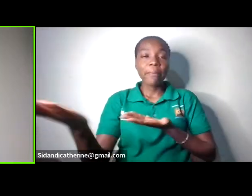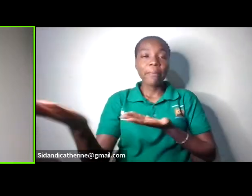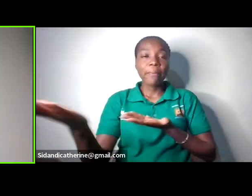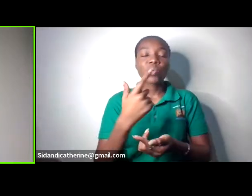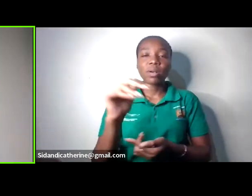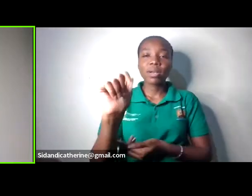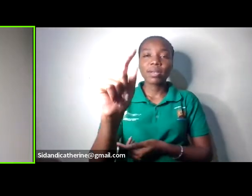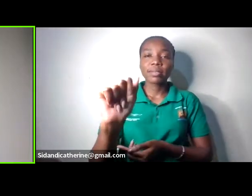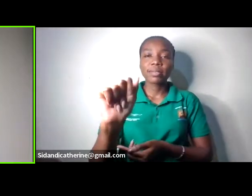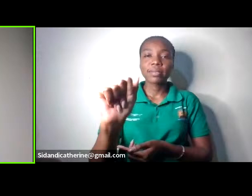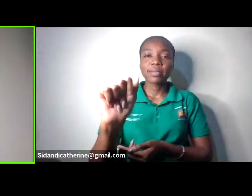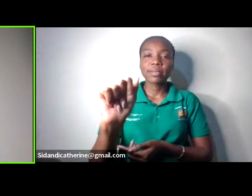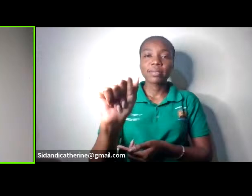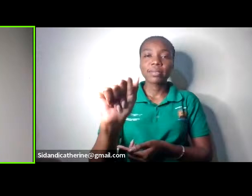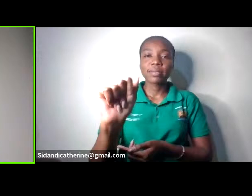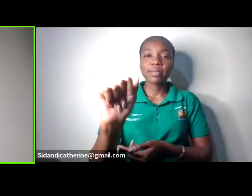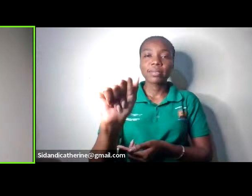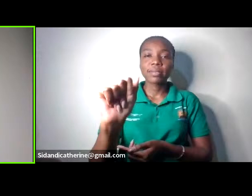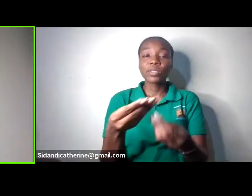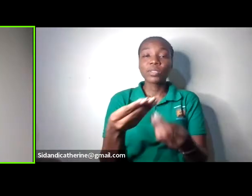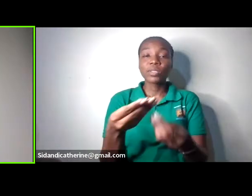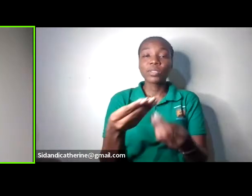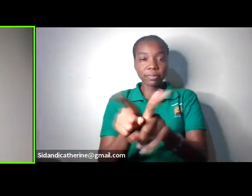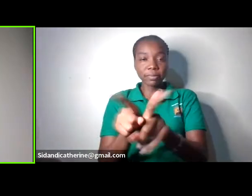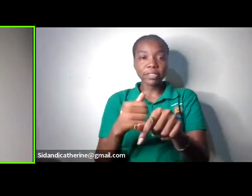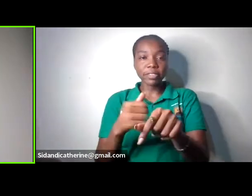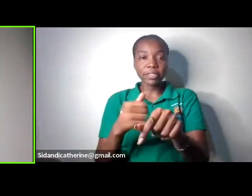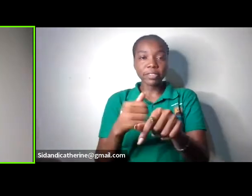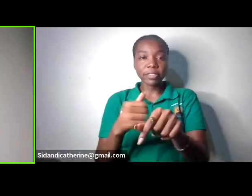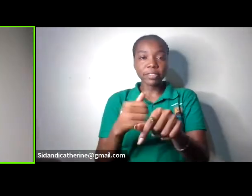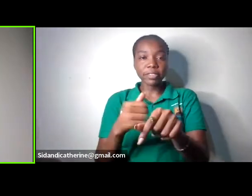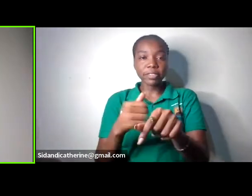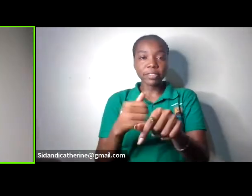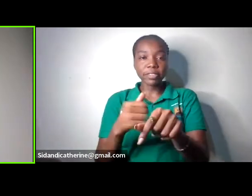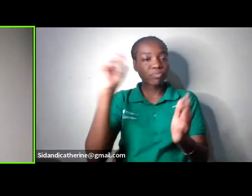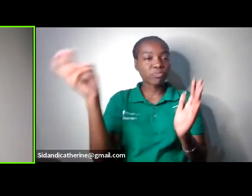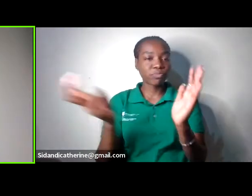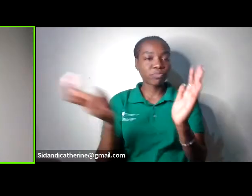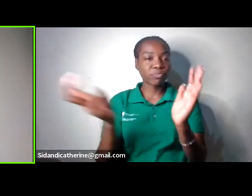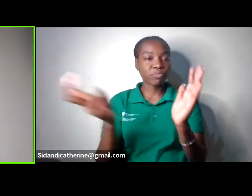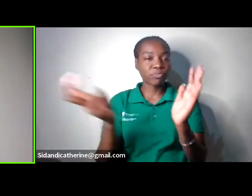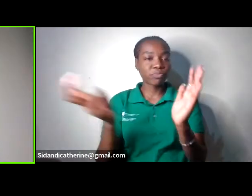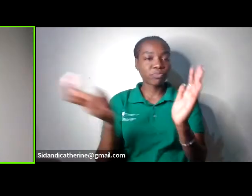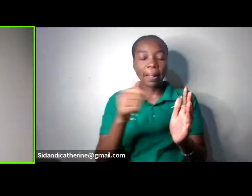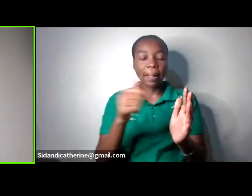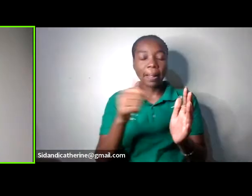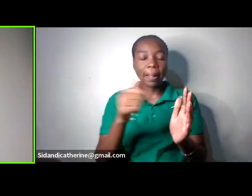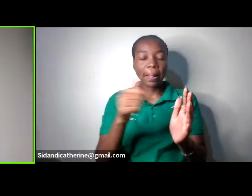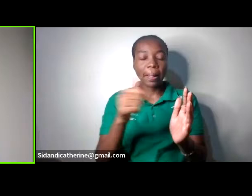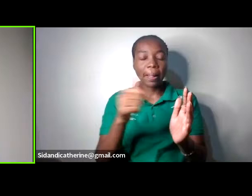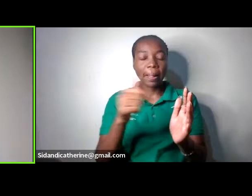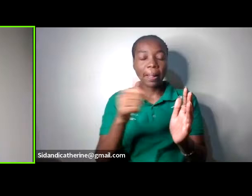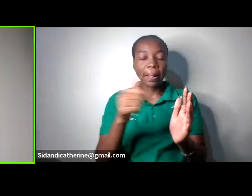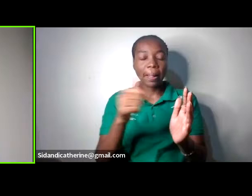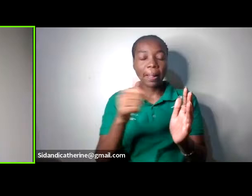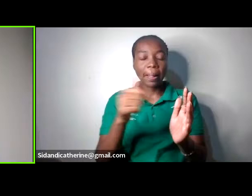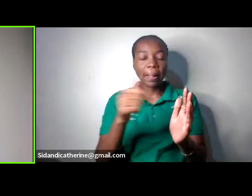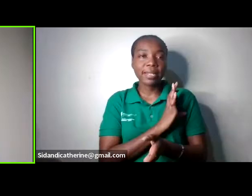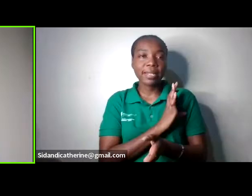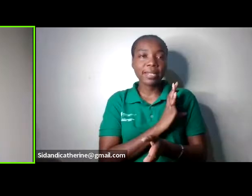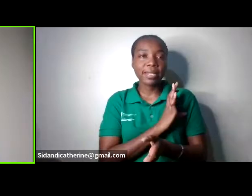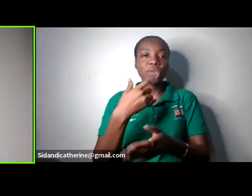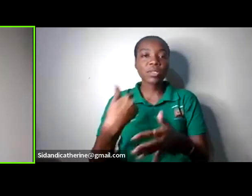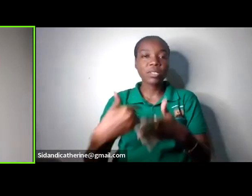of organizations. But before we get there, allow me to recognize the presence of my co-host, Madam Catherine Sidandi, who is our sign